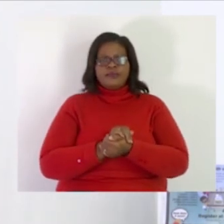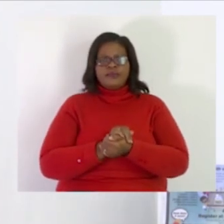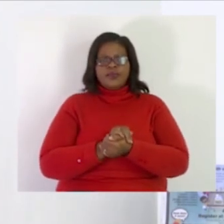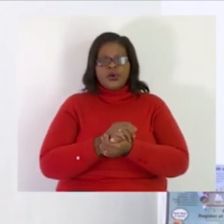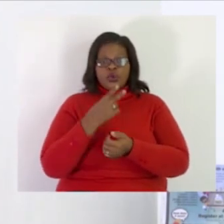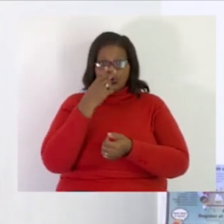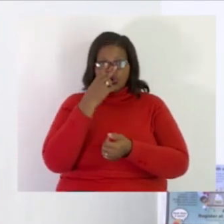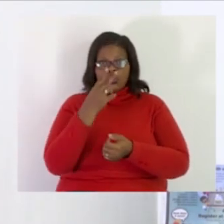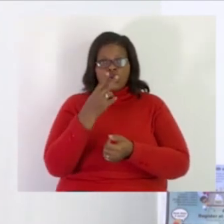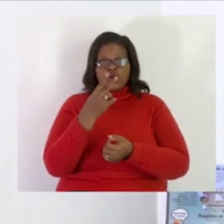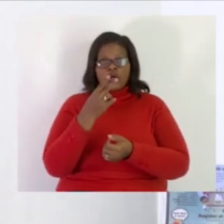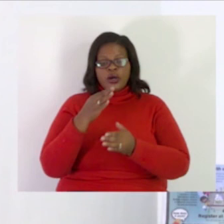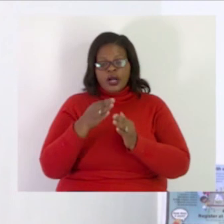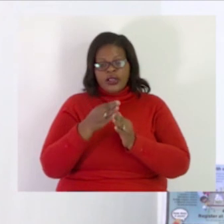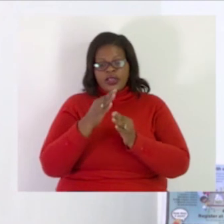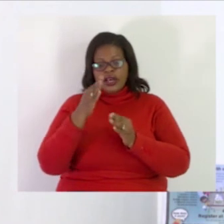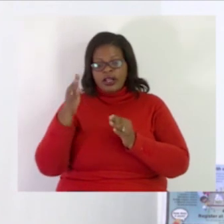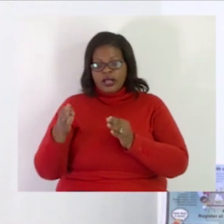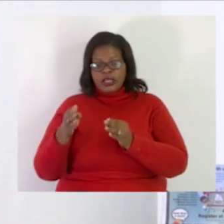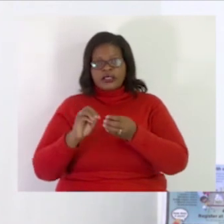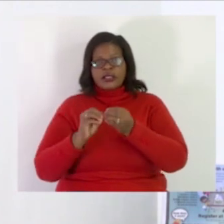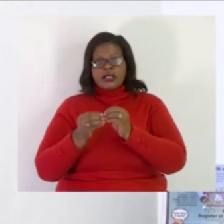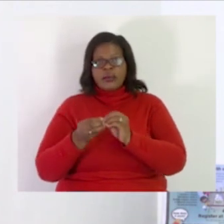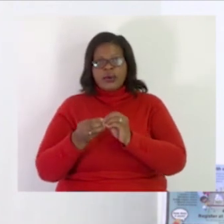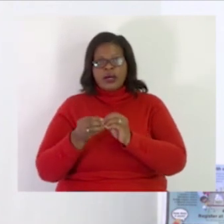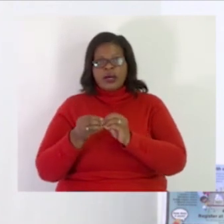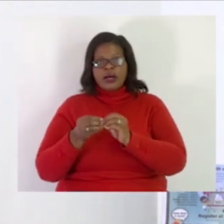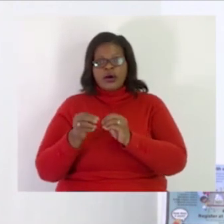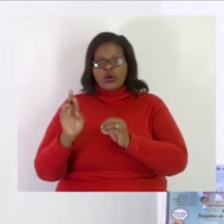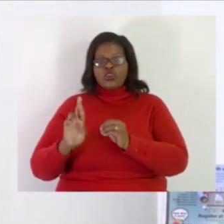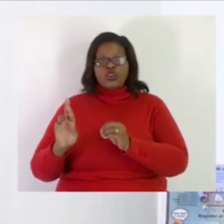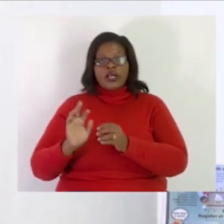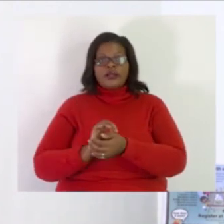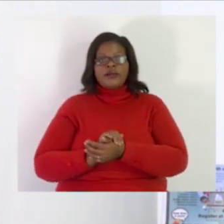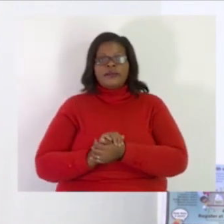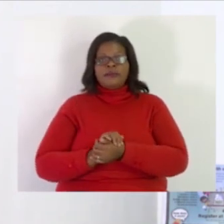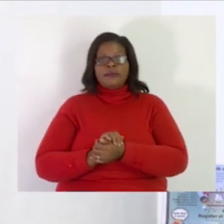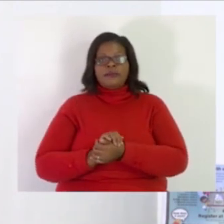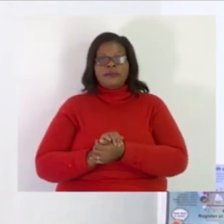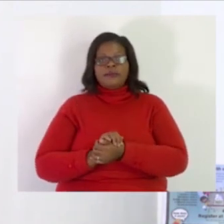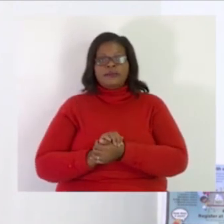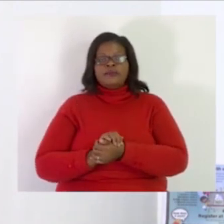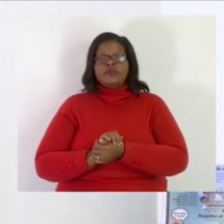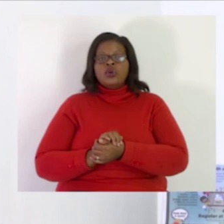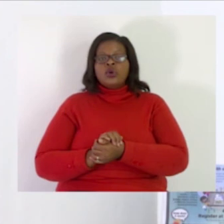at is the next number to your right. I'll put